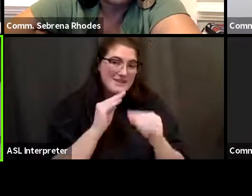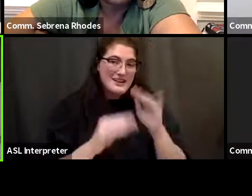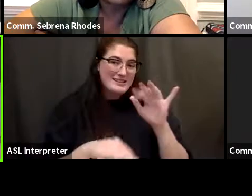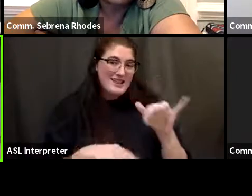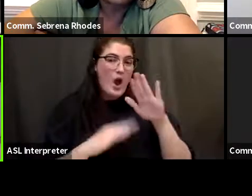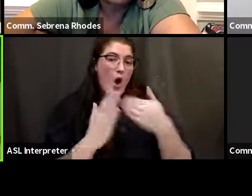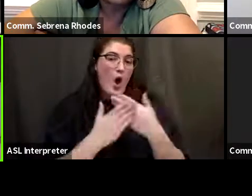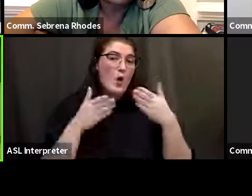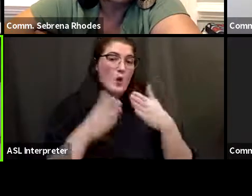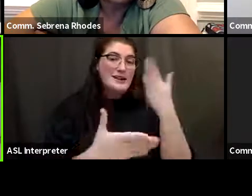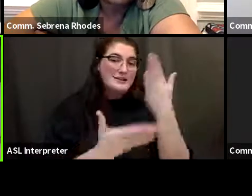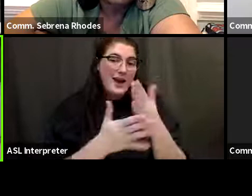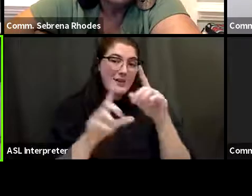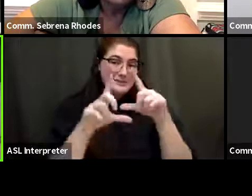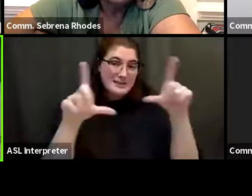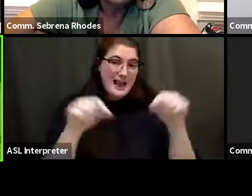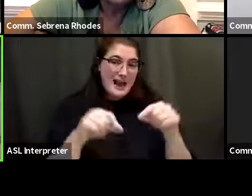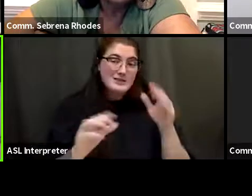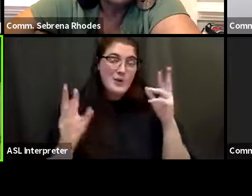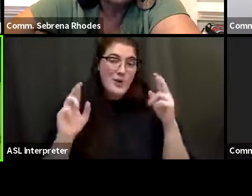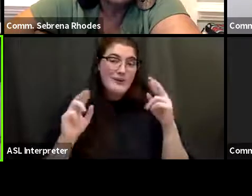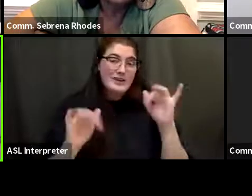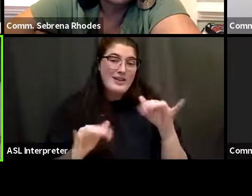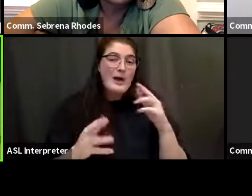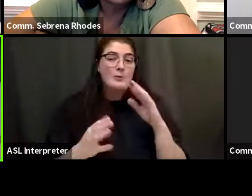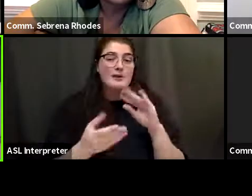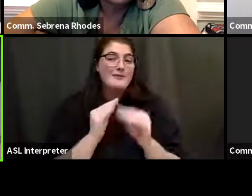So hopefully that'll be fixed very, very soon.